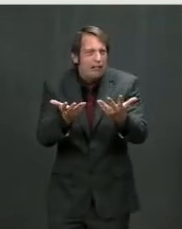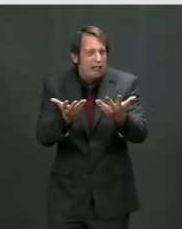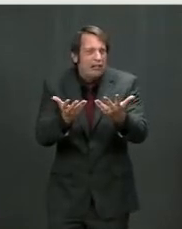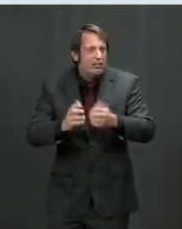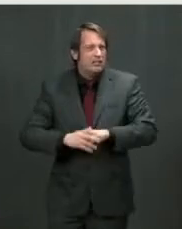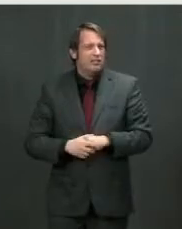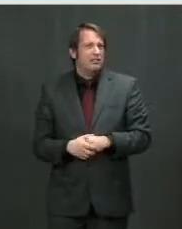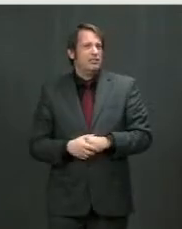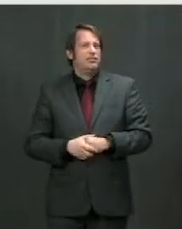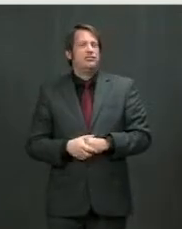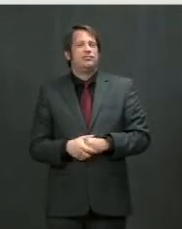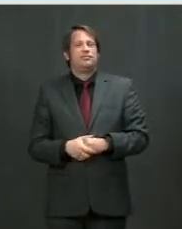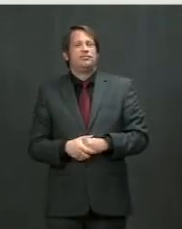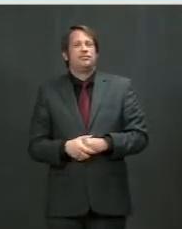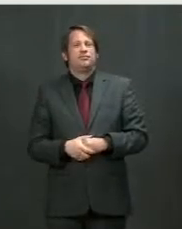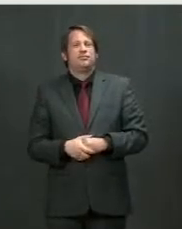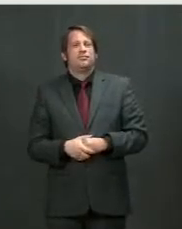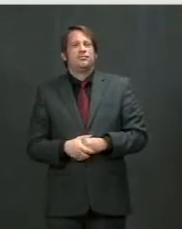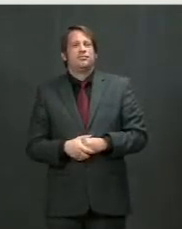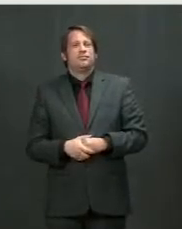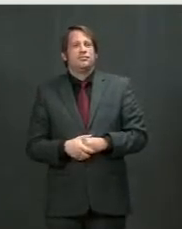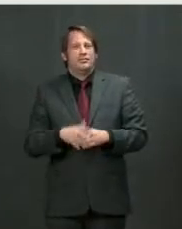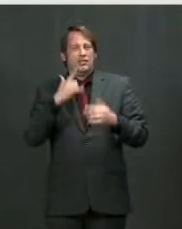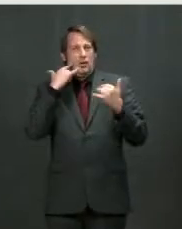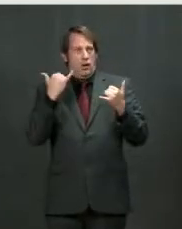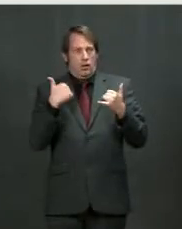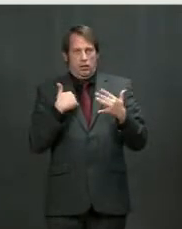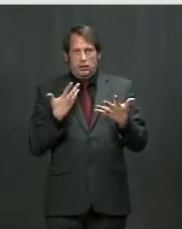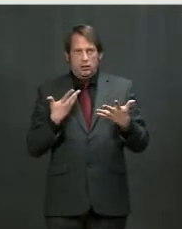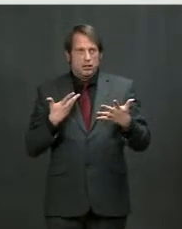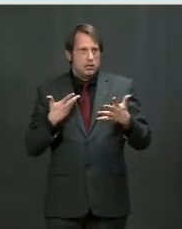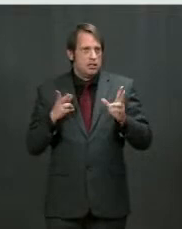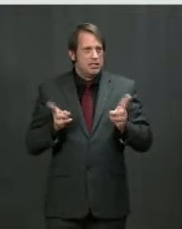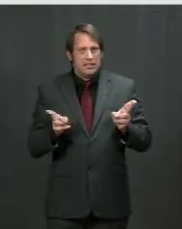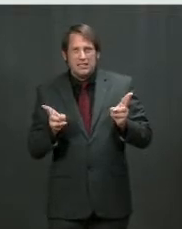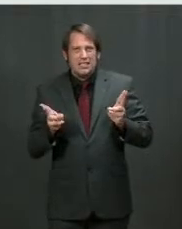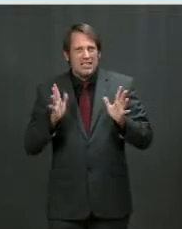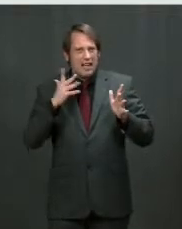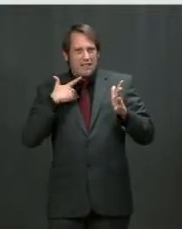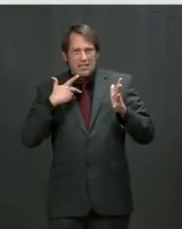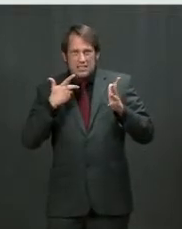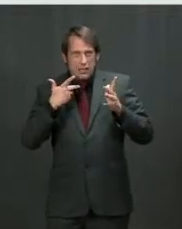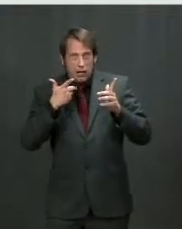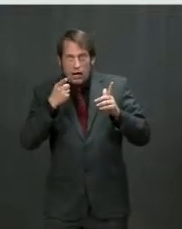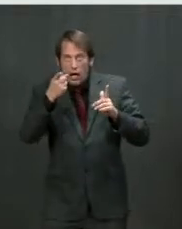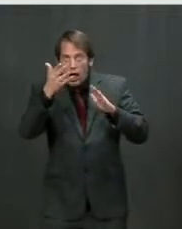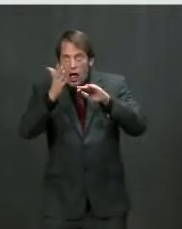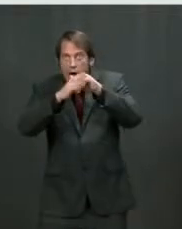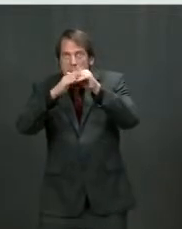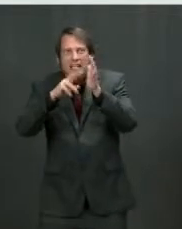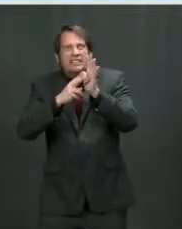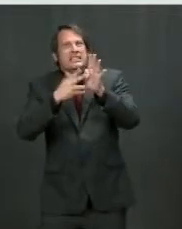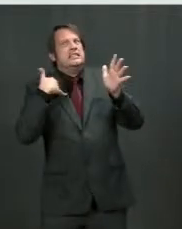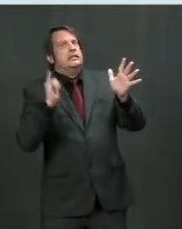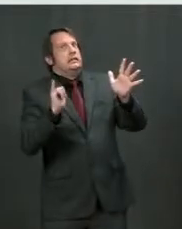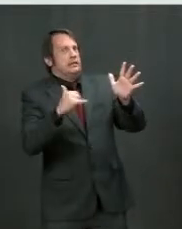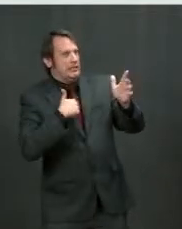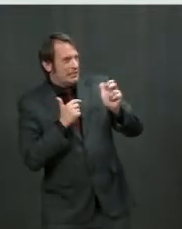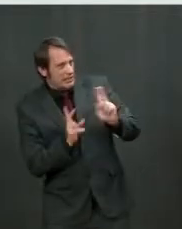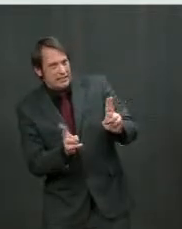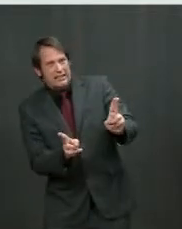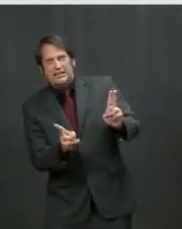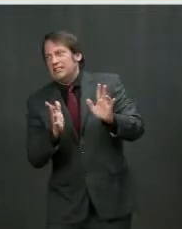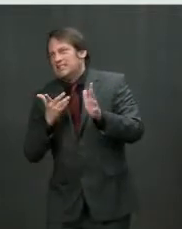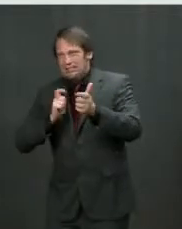this race and it feels like we're close, but we're falling behind. So I'm just wondering if there should be more aggressive guidance than we're seeing from either the state or federal